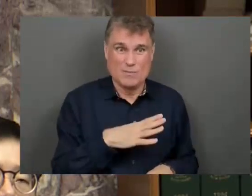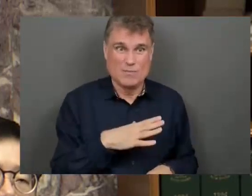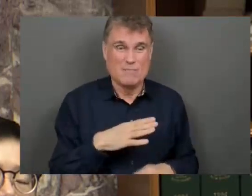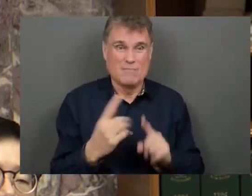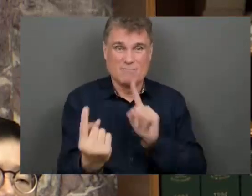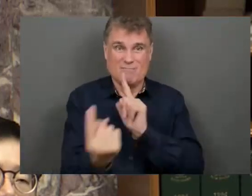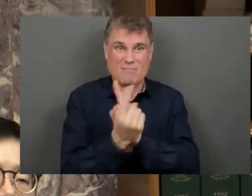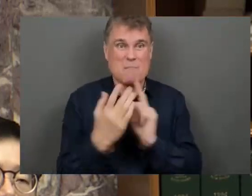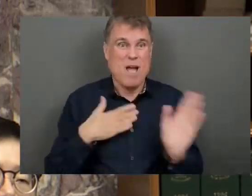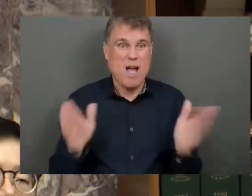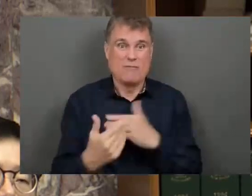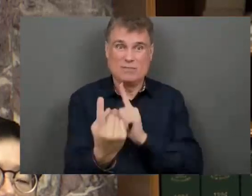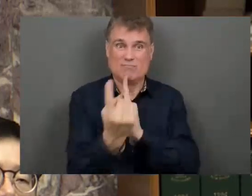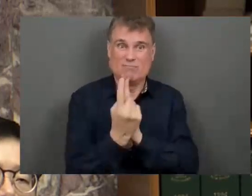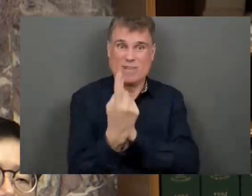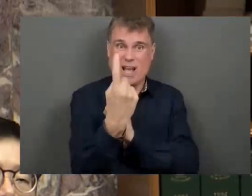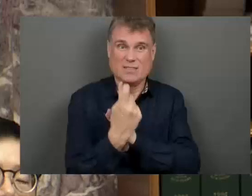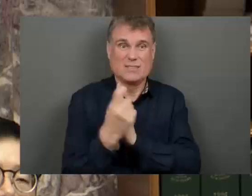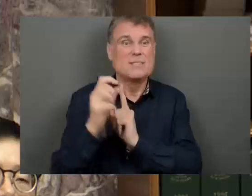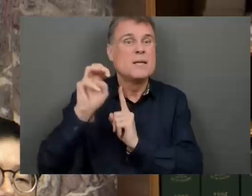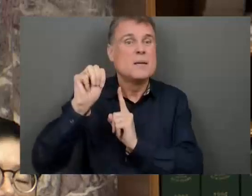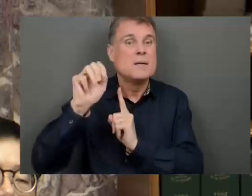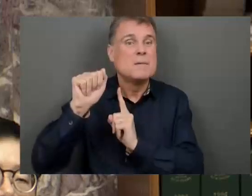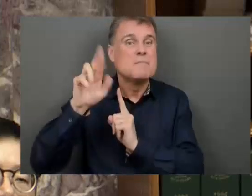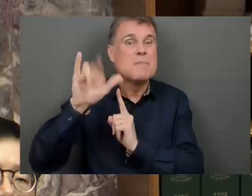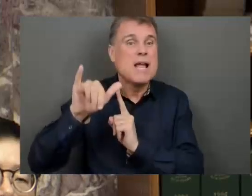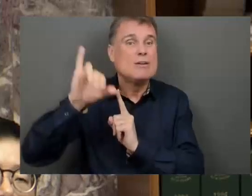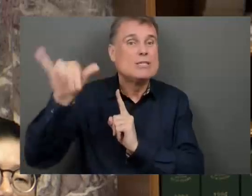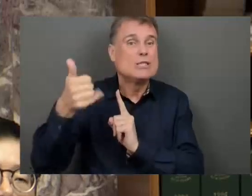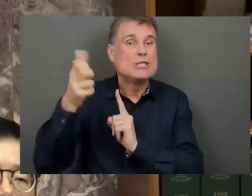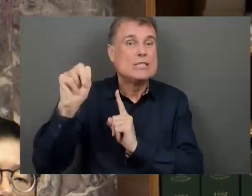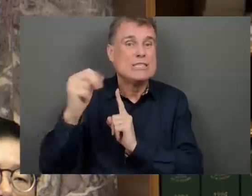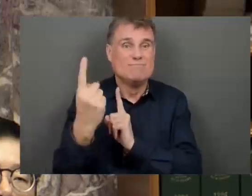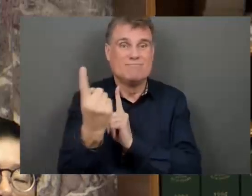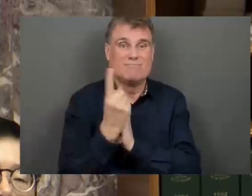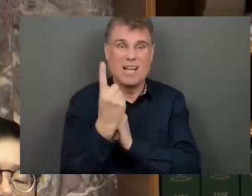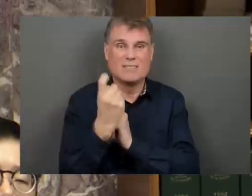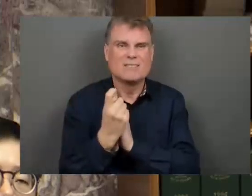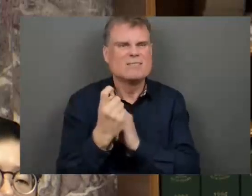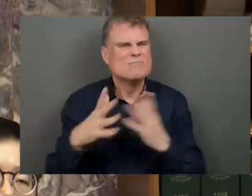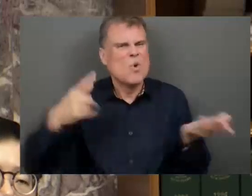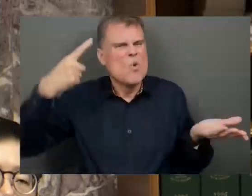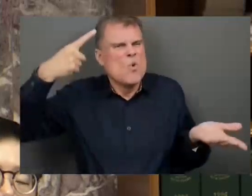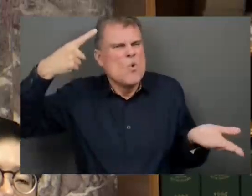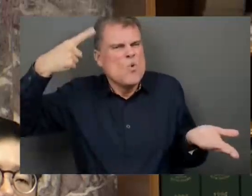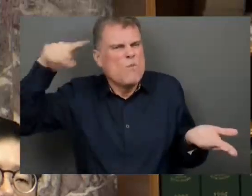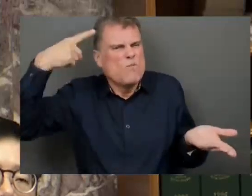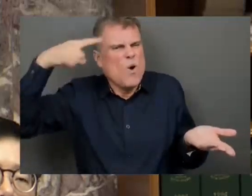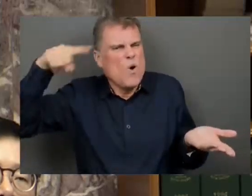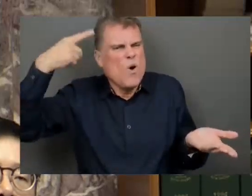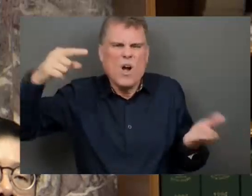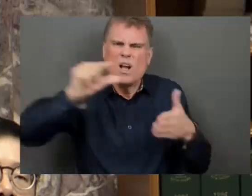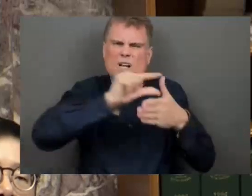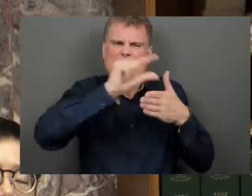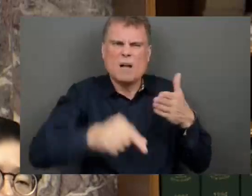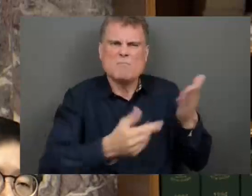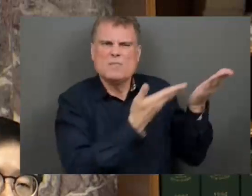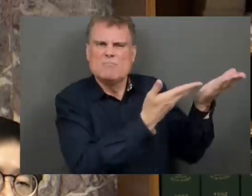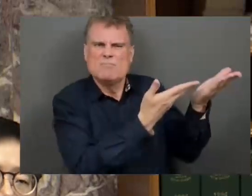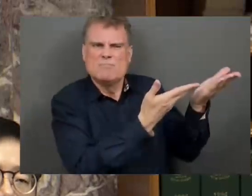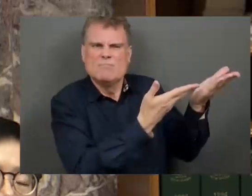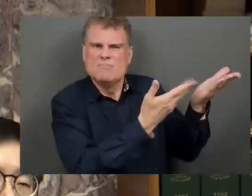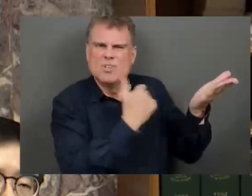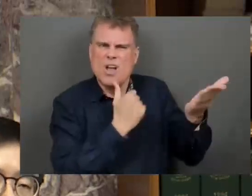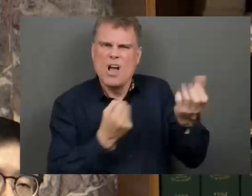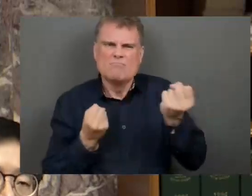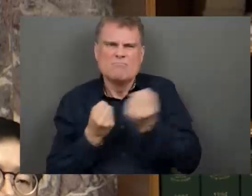And that is, what is the purpose of government if it cannot support its most vulnerable? And do she and